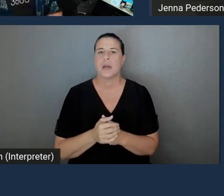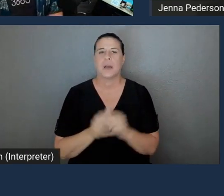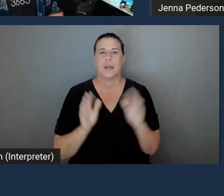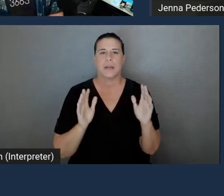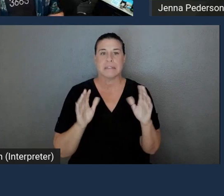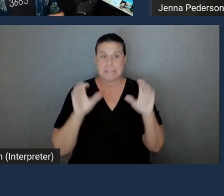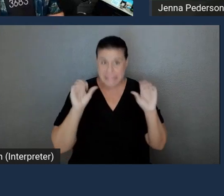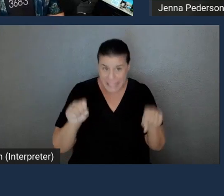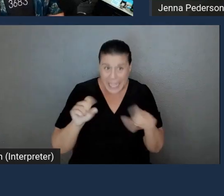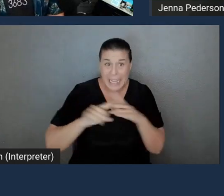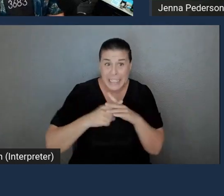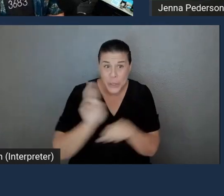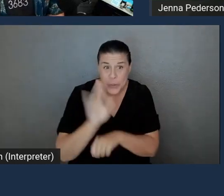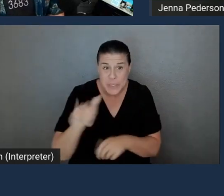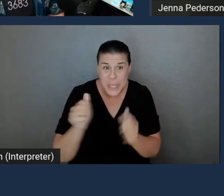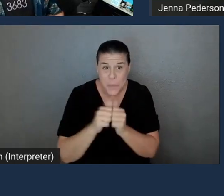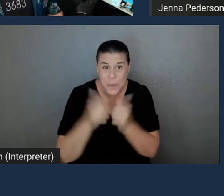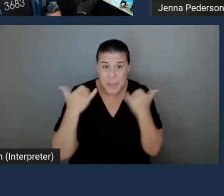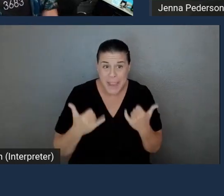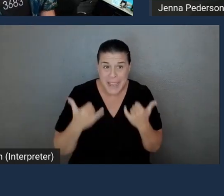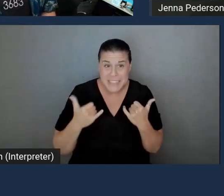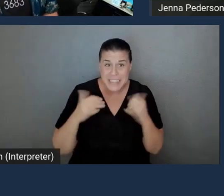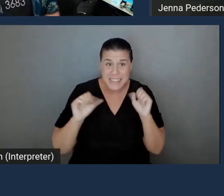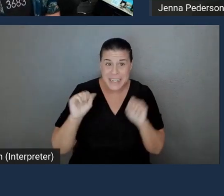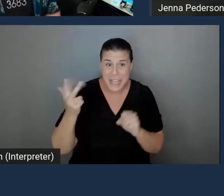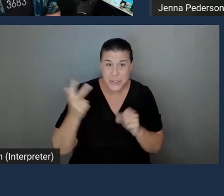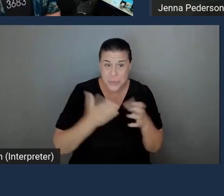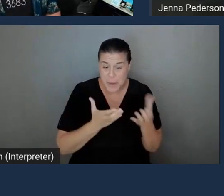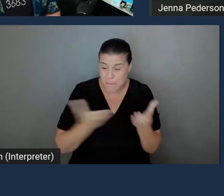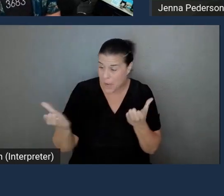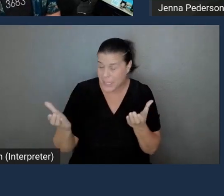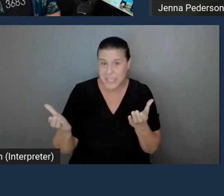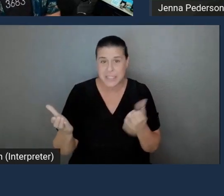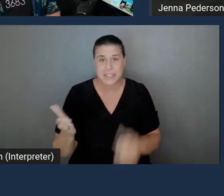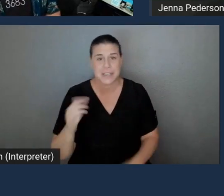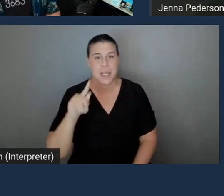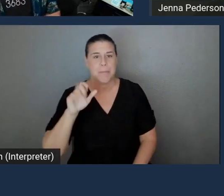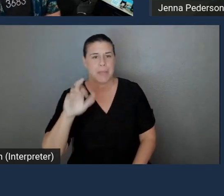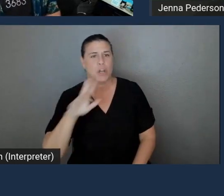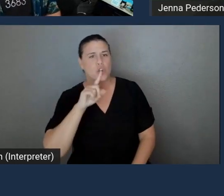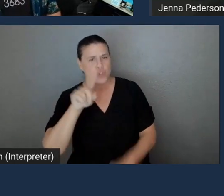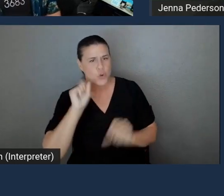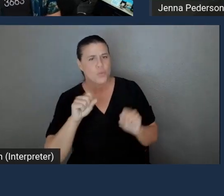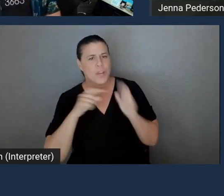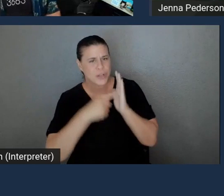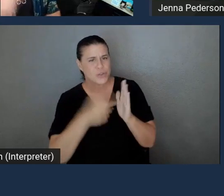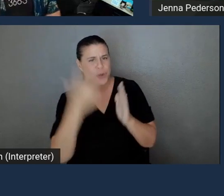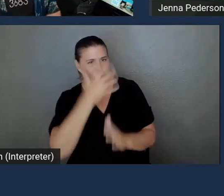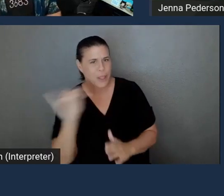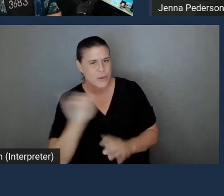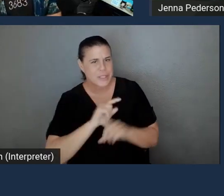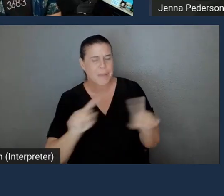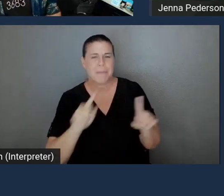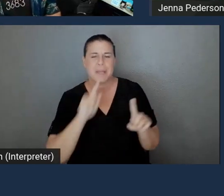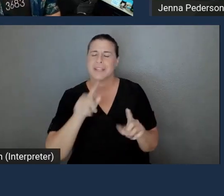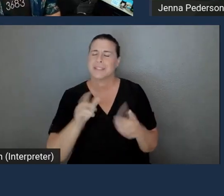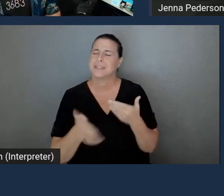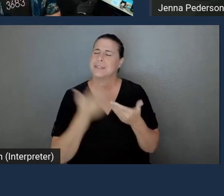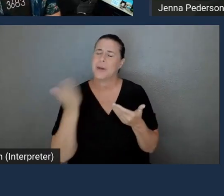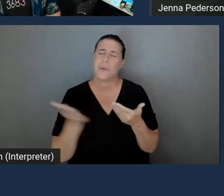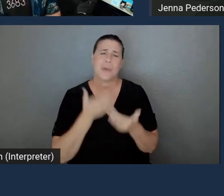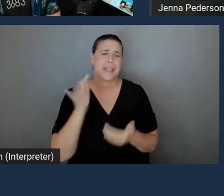Can I start using it with my existing S3 bucket? Sure, we can actually jump in and show you what that looks like here, but it's super easy,